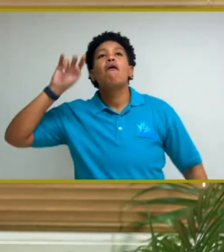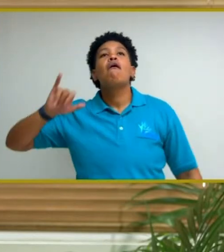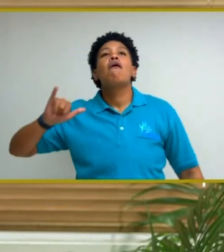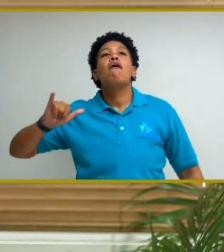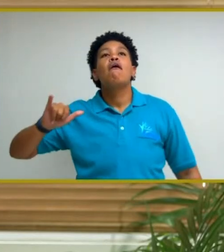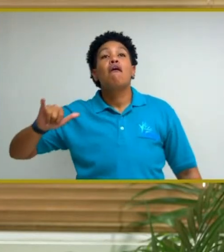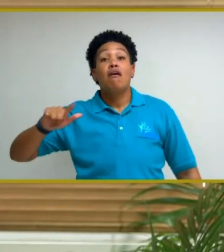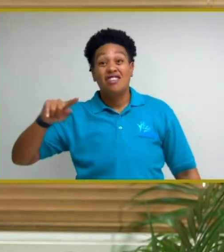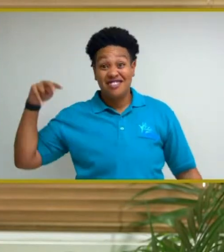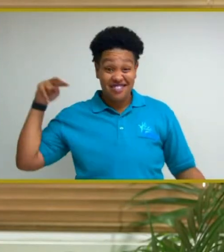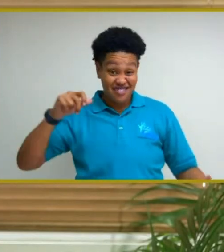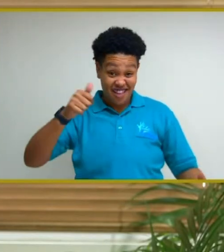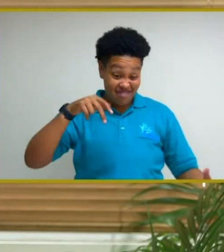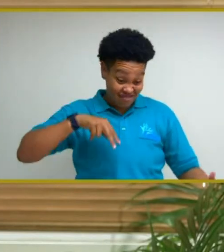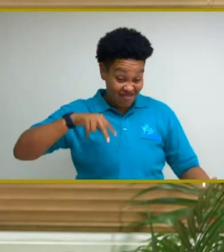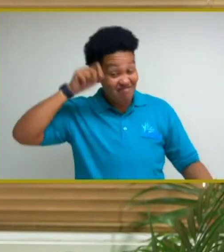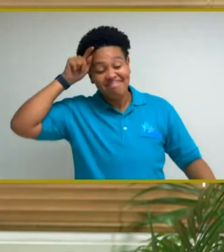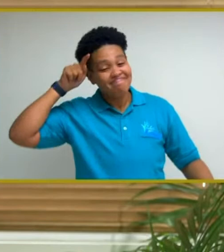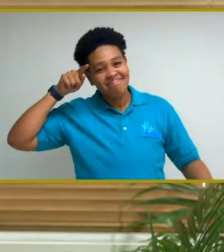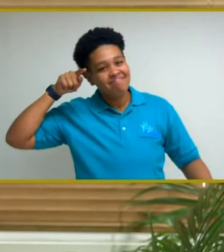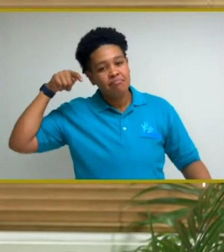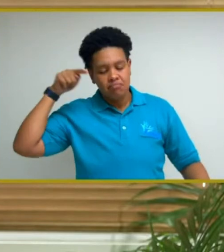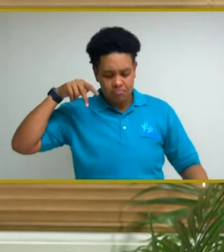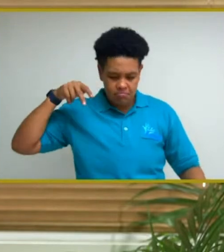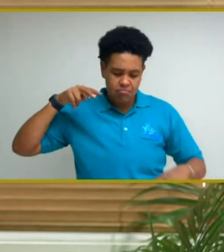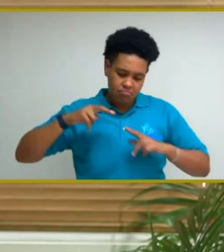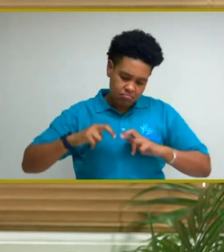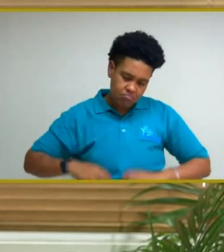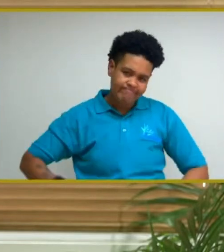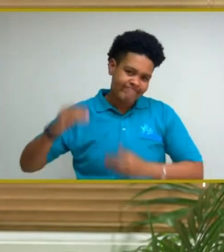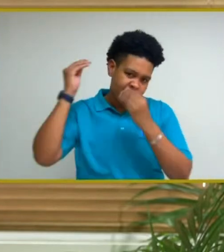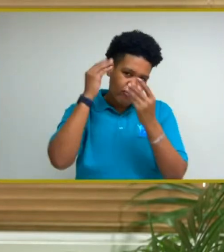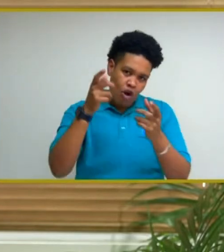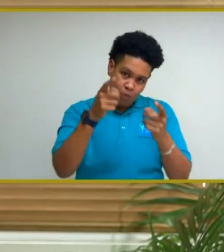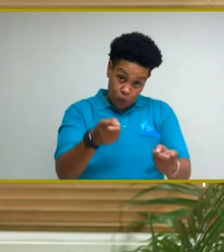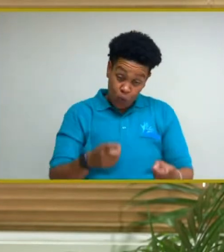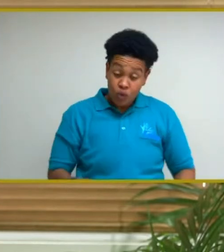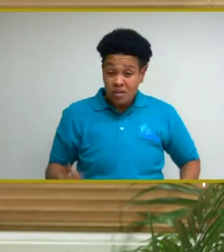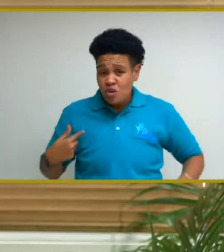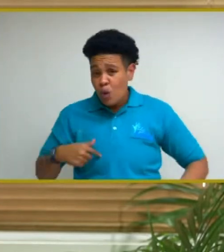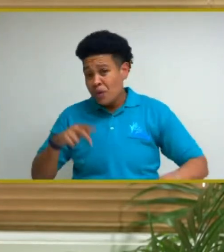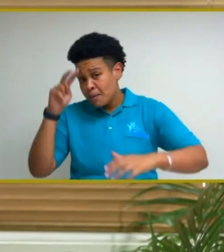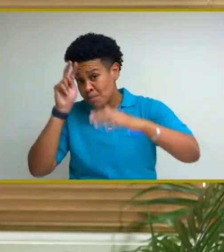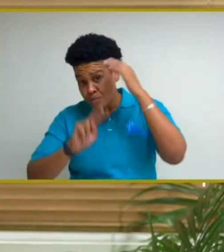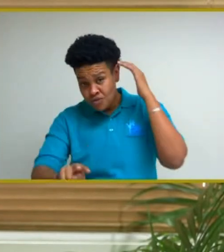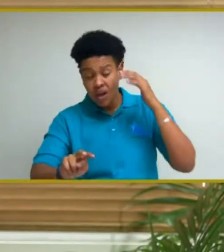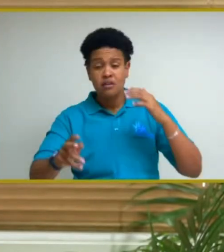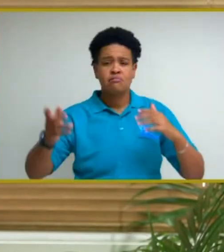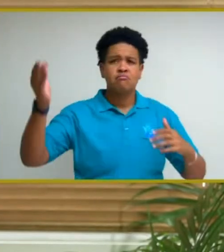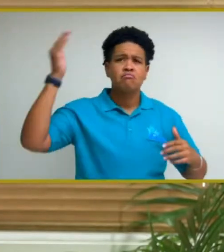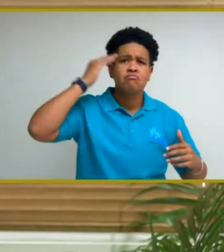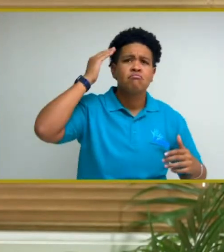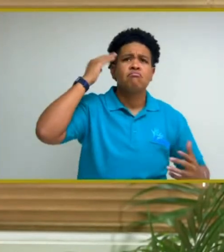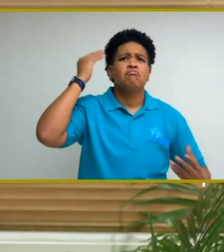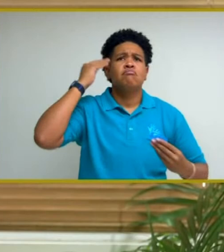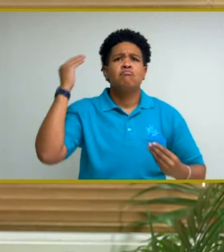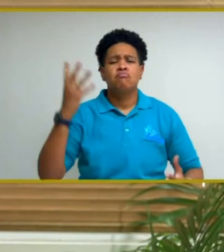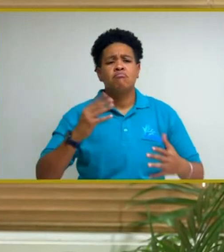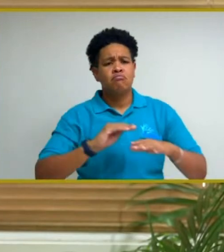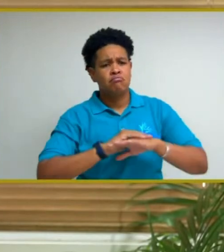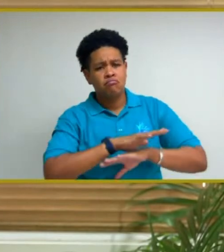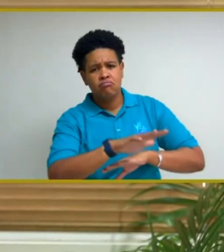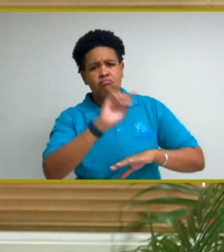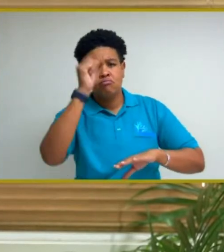to project, to predict, to recommend, to advise the government and the country on the